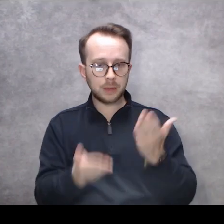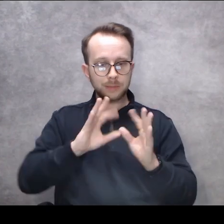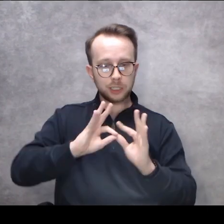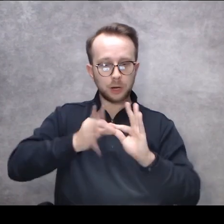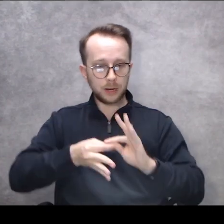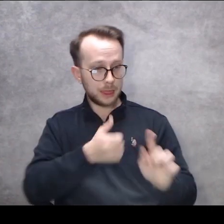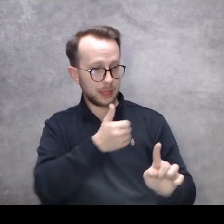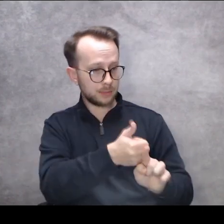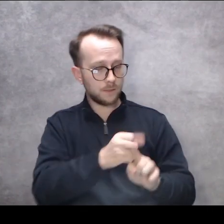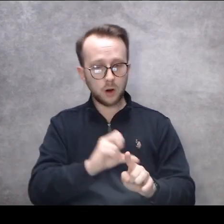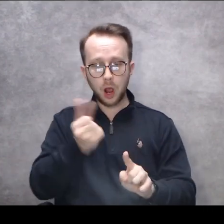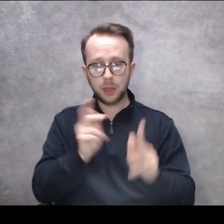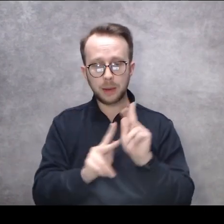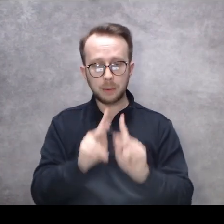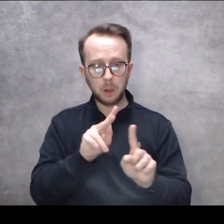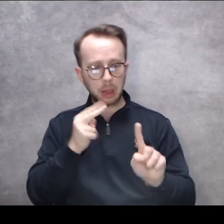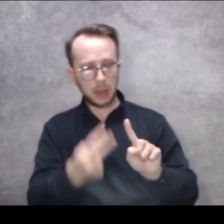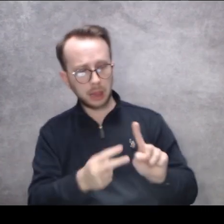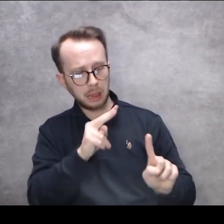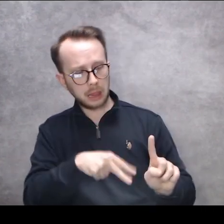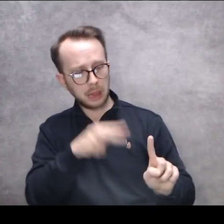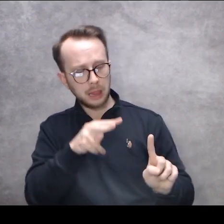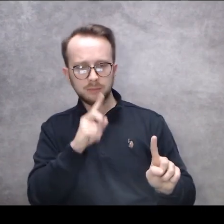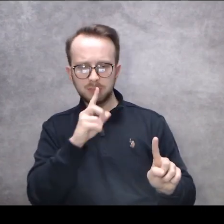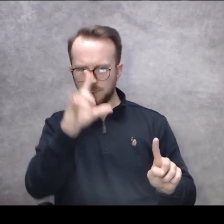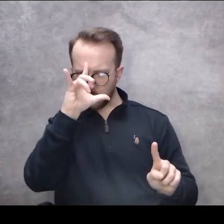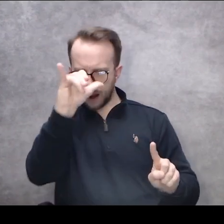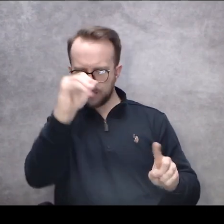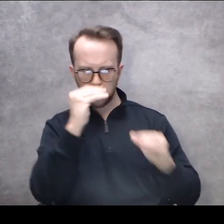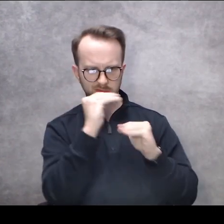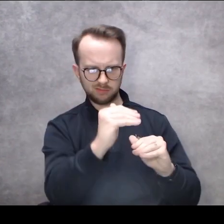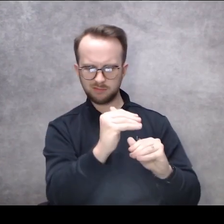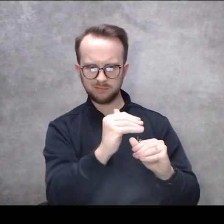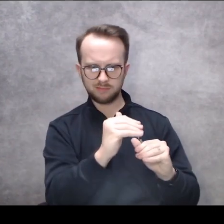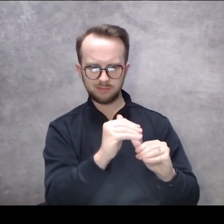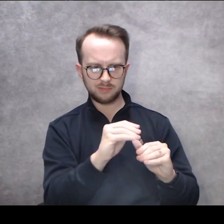either themselves or others as permanently constraining